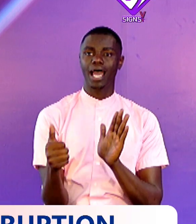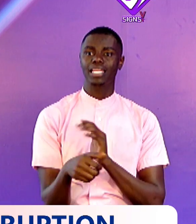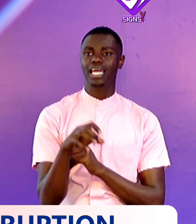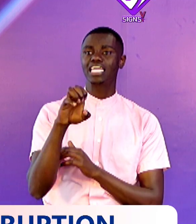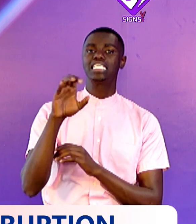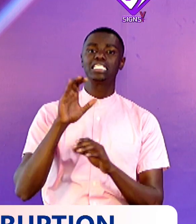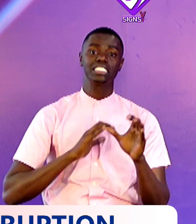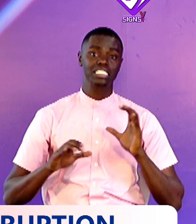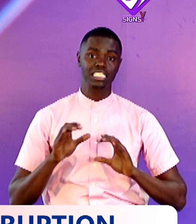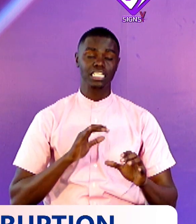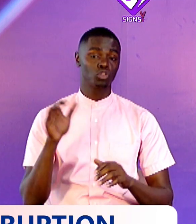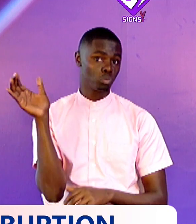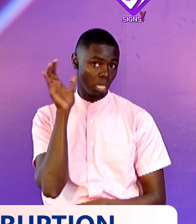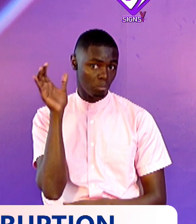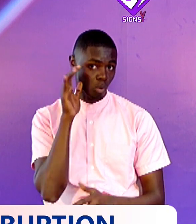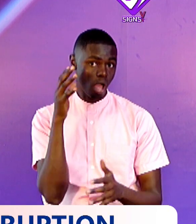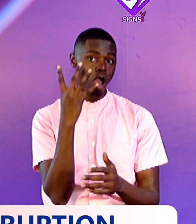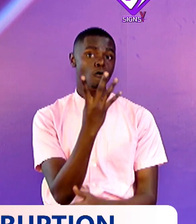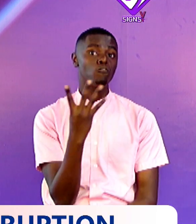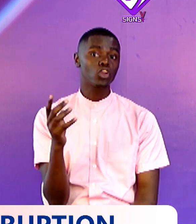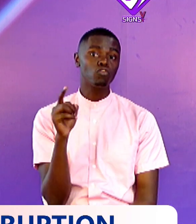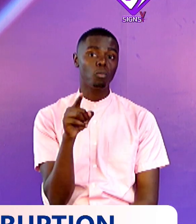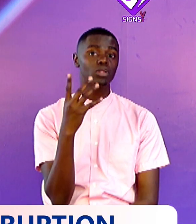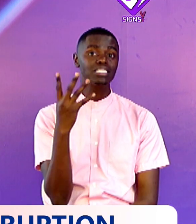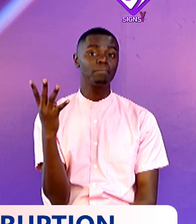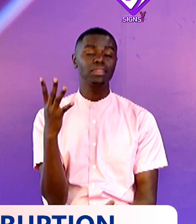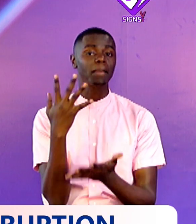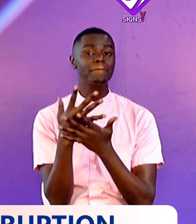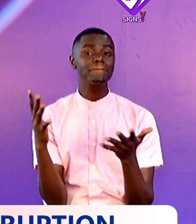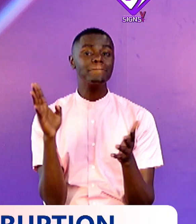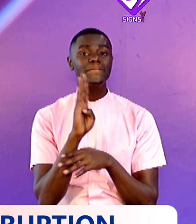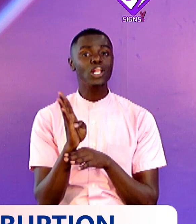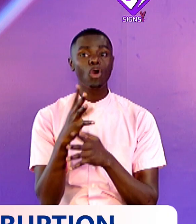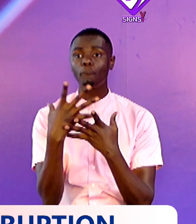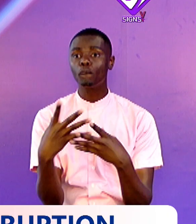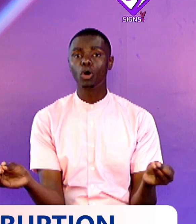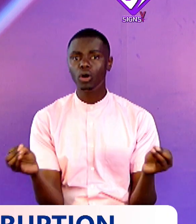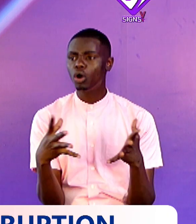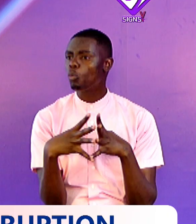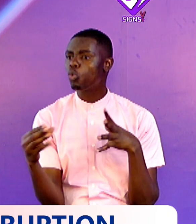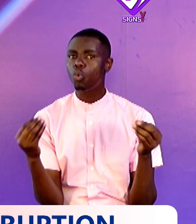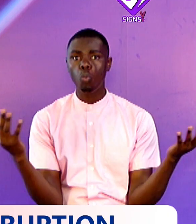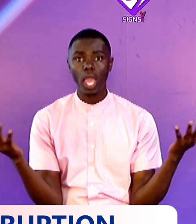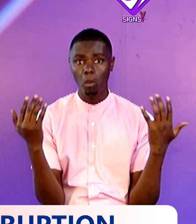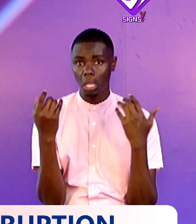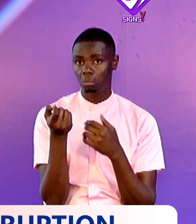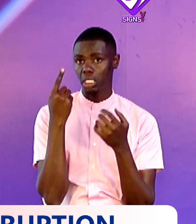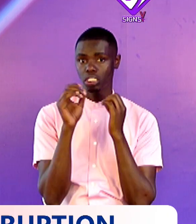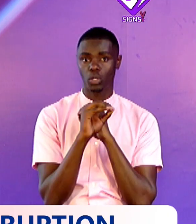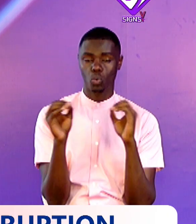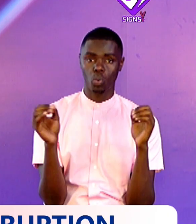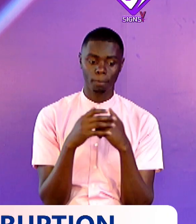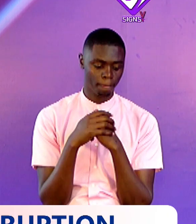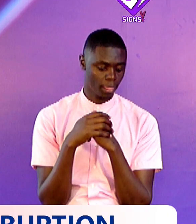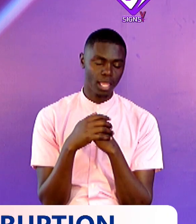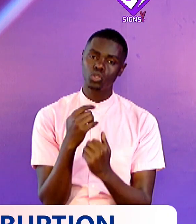e-citizen. Right. Tuliambiwa pesa ngapi ilikuja kupotea pale. Haieleweki ilienda wapi, ilikuwa aje. Okay. You understand? Right.